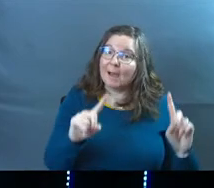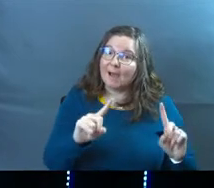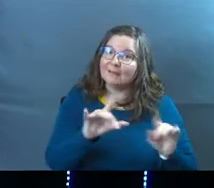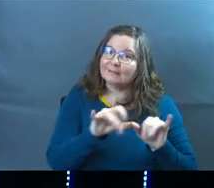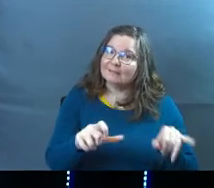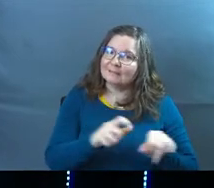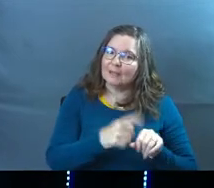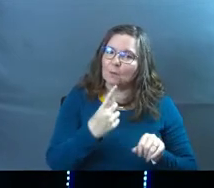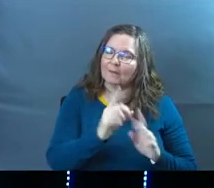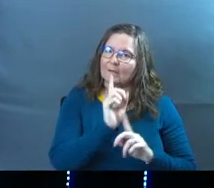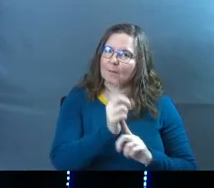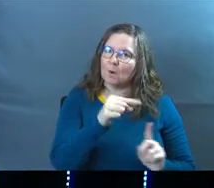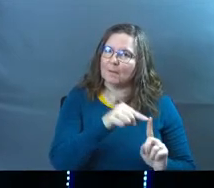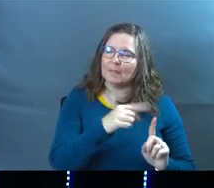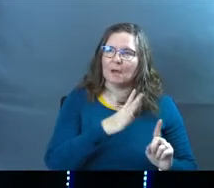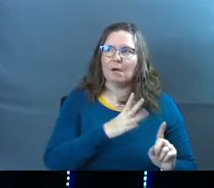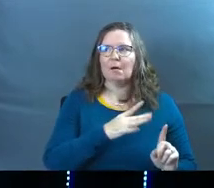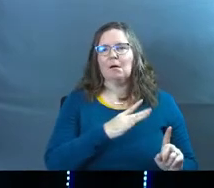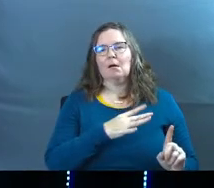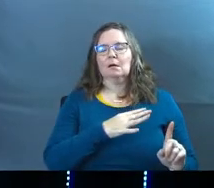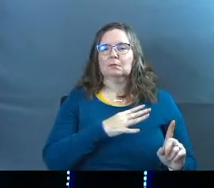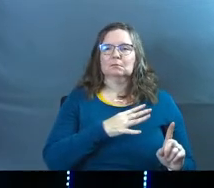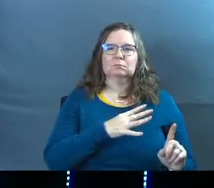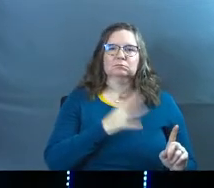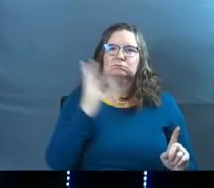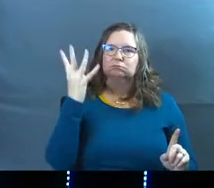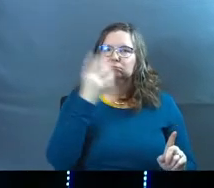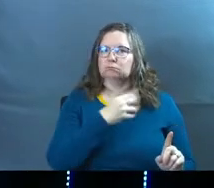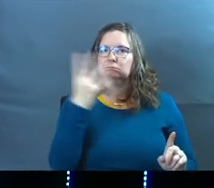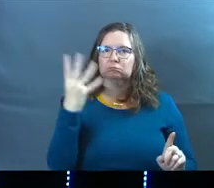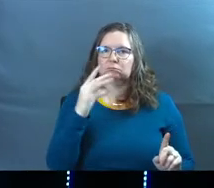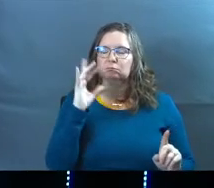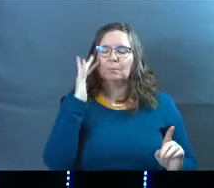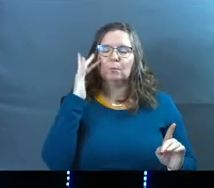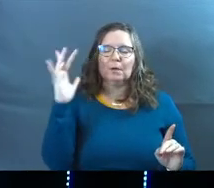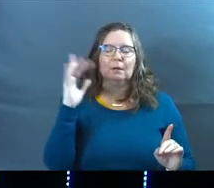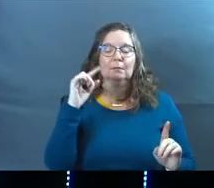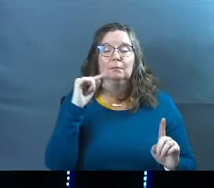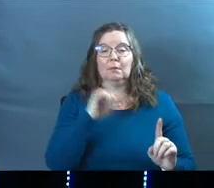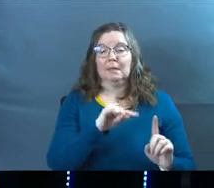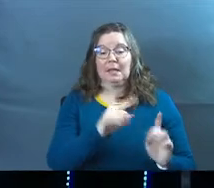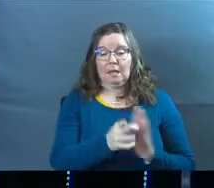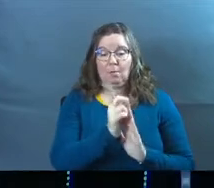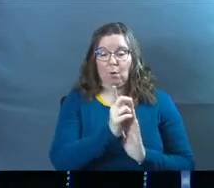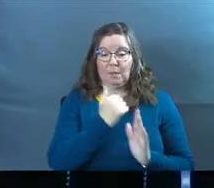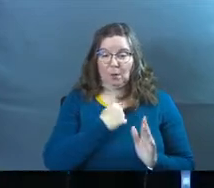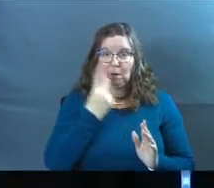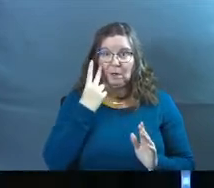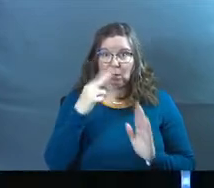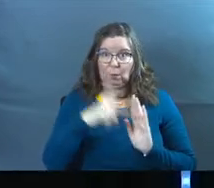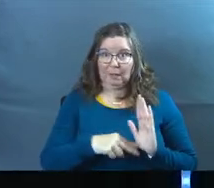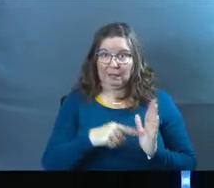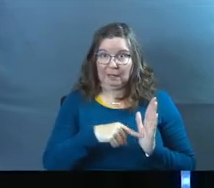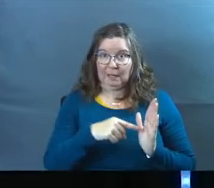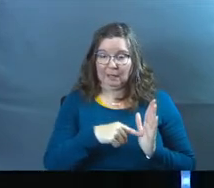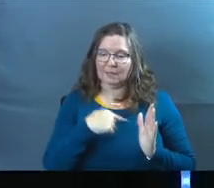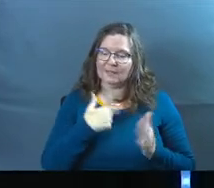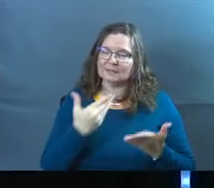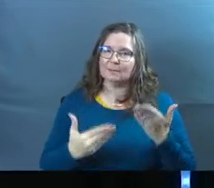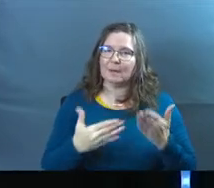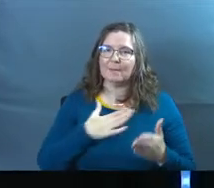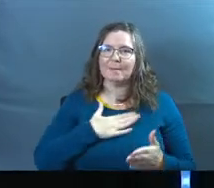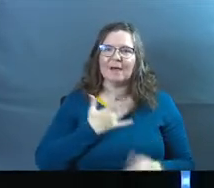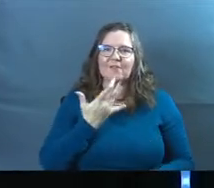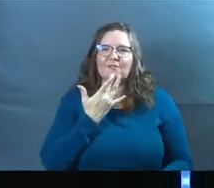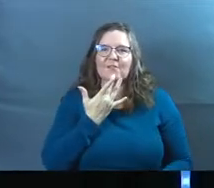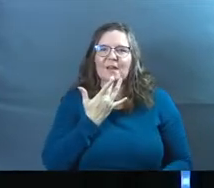is one of his moments that was just absolutely brilliant. It's this moment that we're about to read through. This is probably